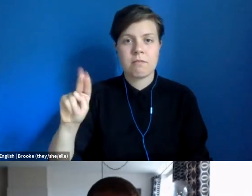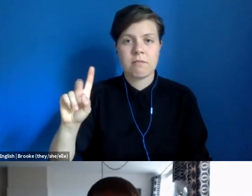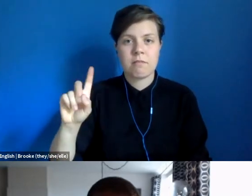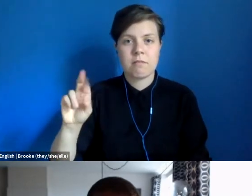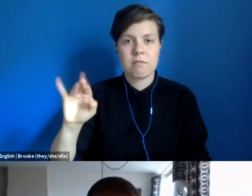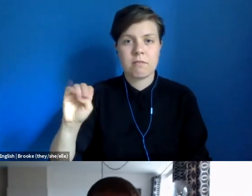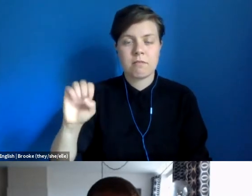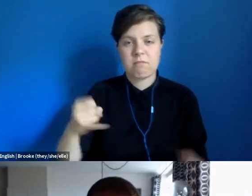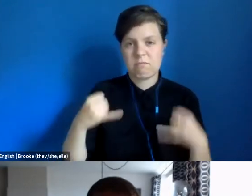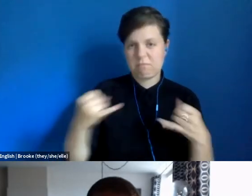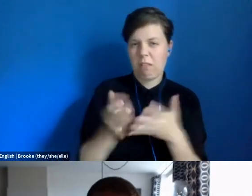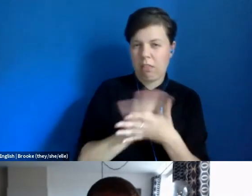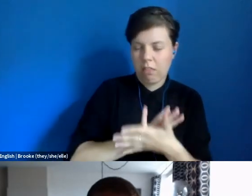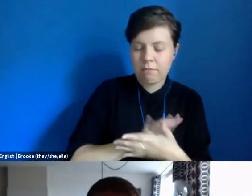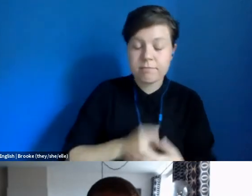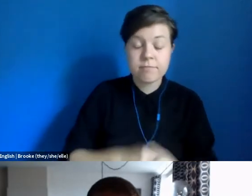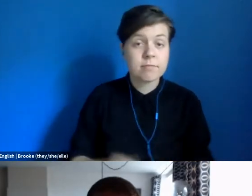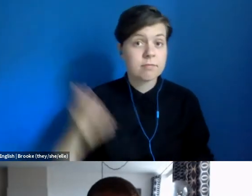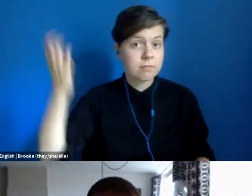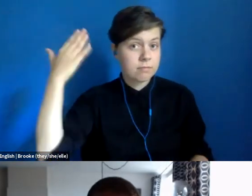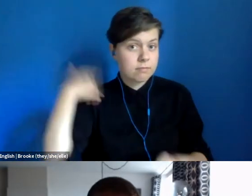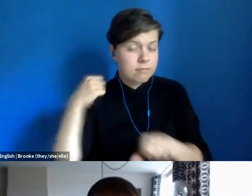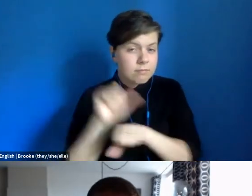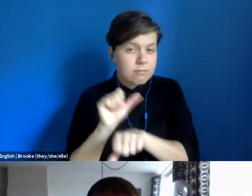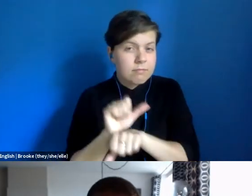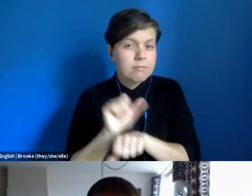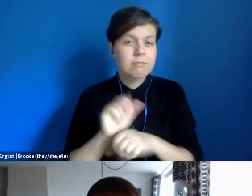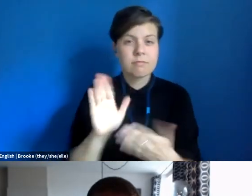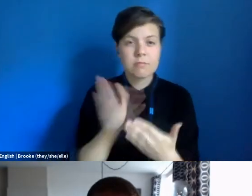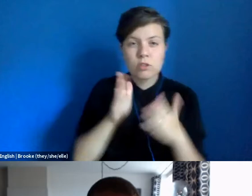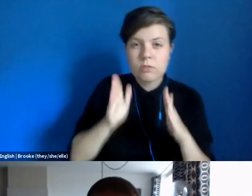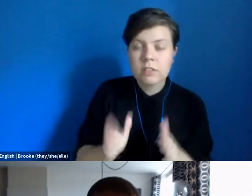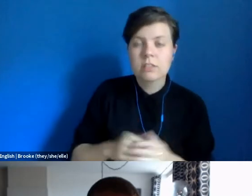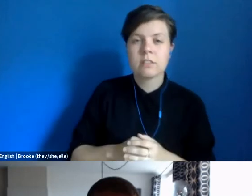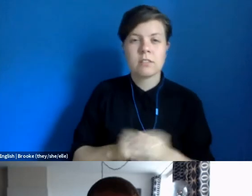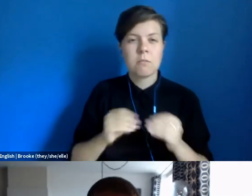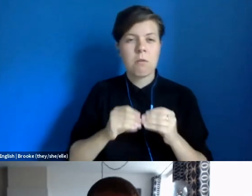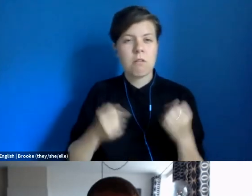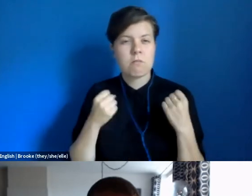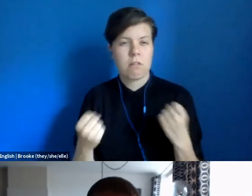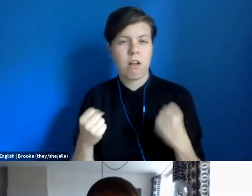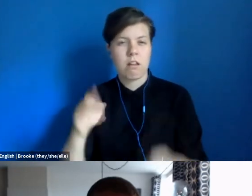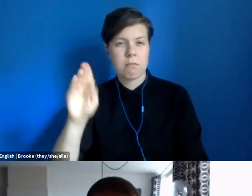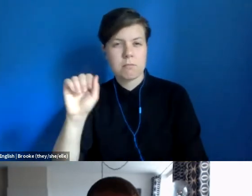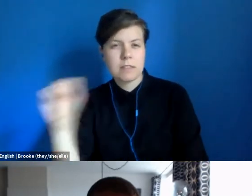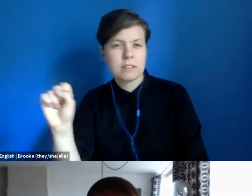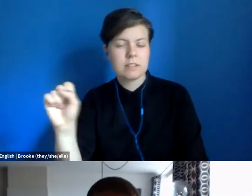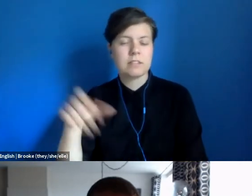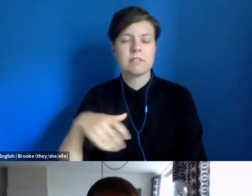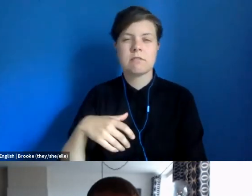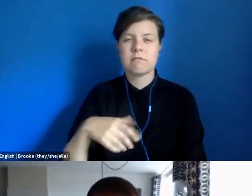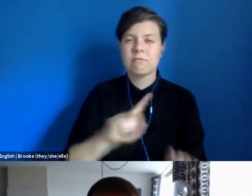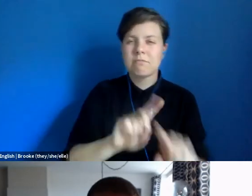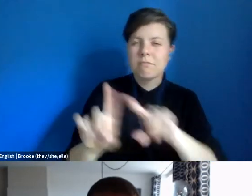an electronic musician focusing on kind of bass heavy music and experimental electronics. I'll talk a bit more about